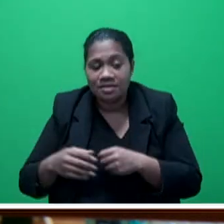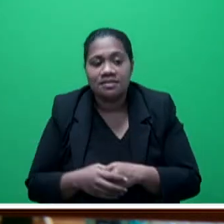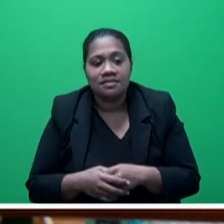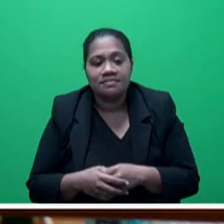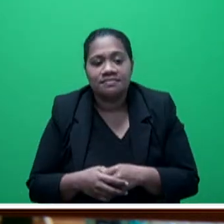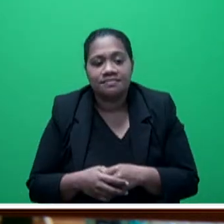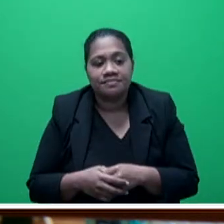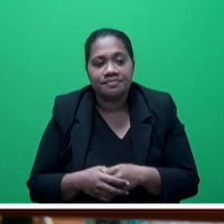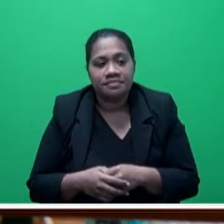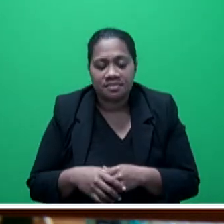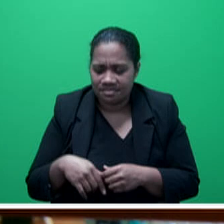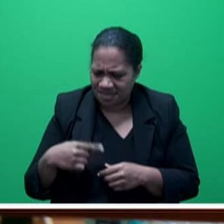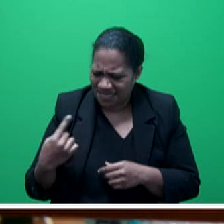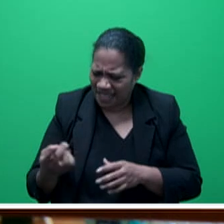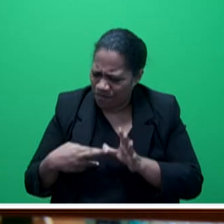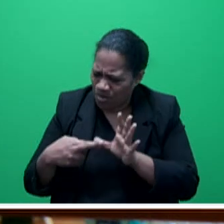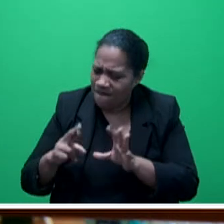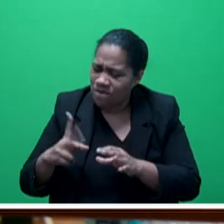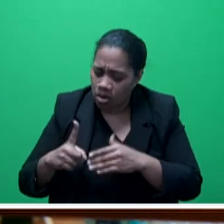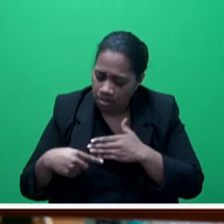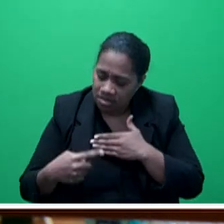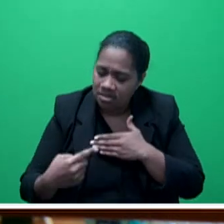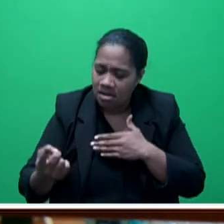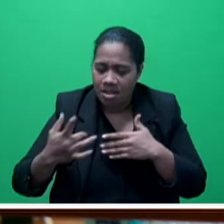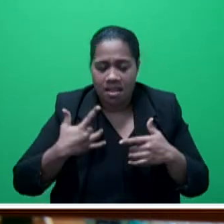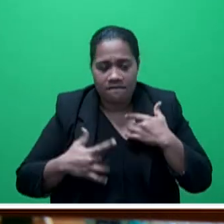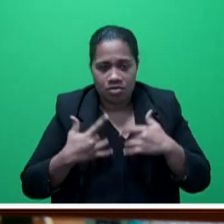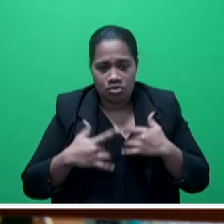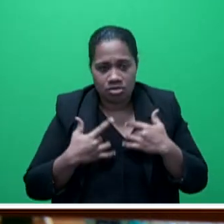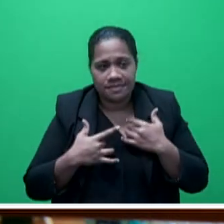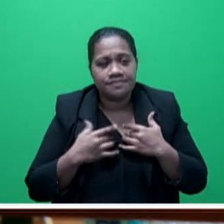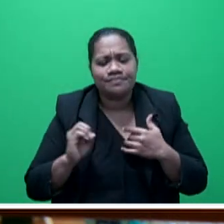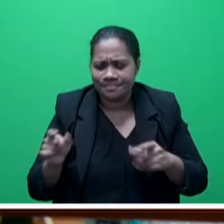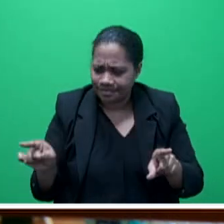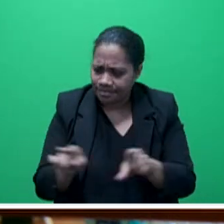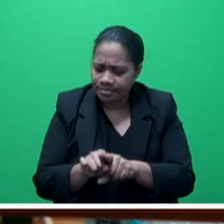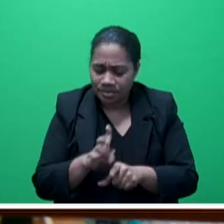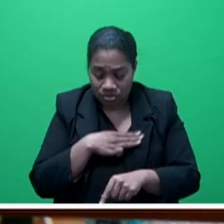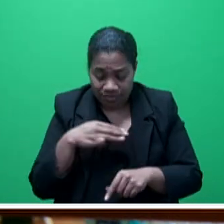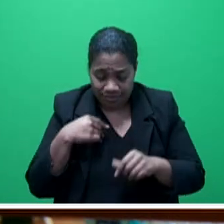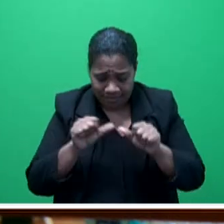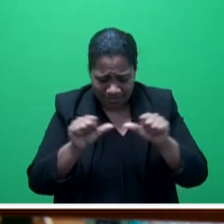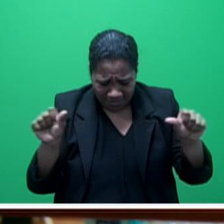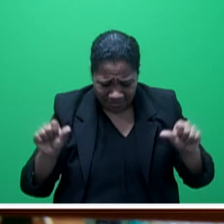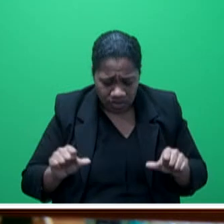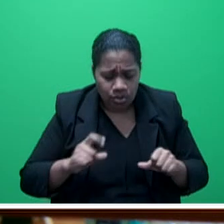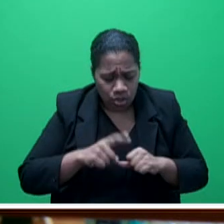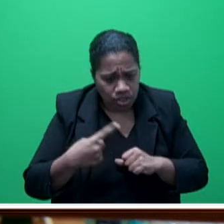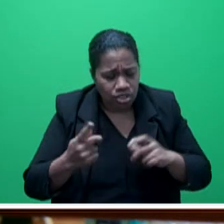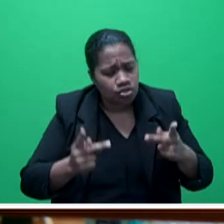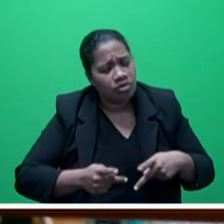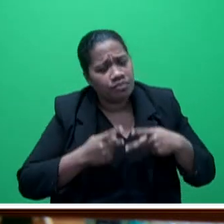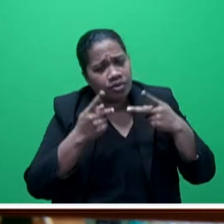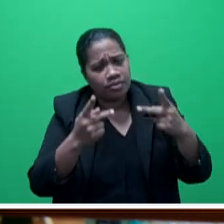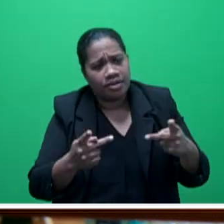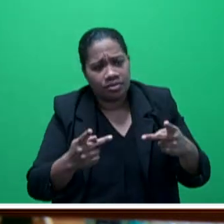self-reliant for sustainable livelihoods. Similarly, Ministry of Agriculture will continue to promote climate-smart agriculture to ensure we